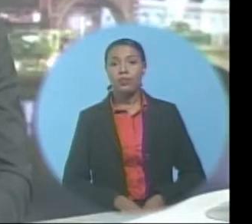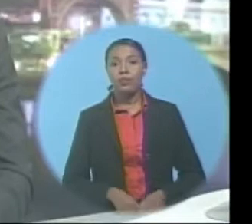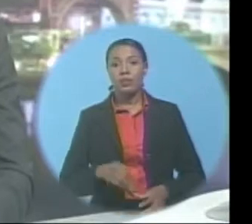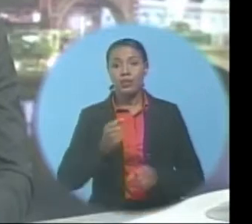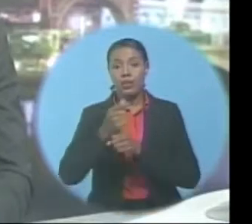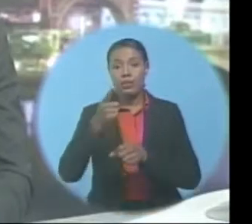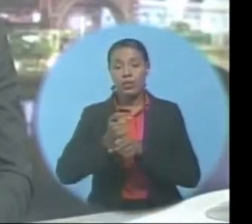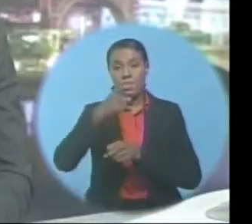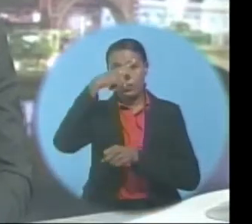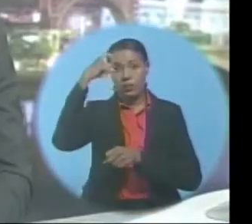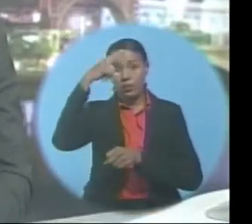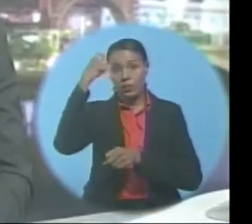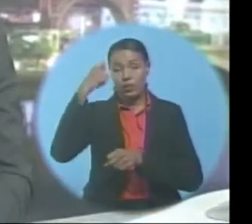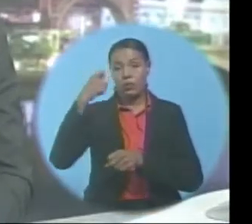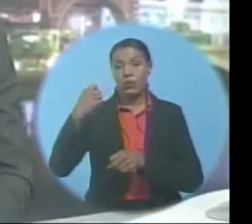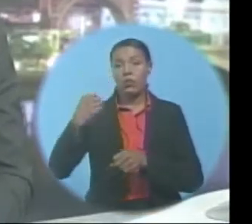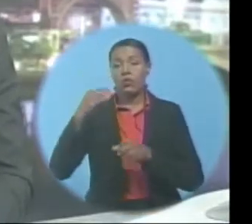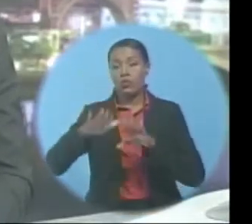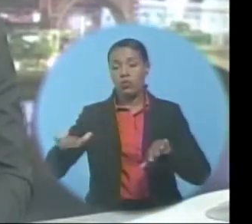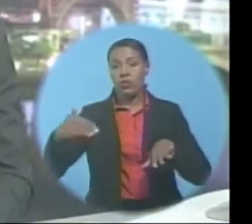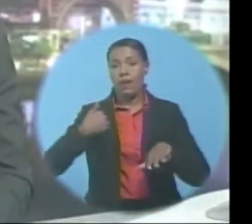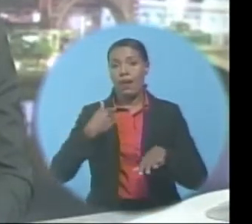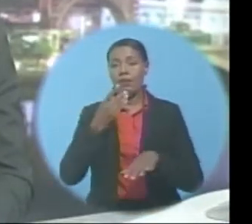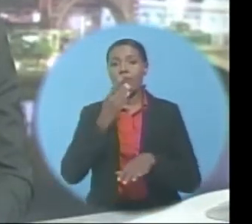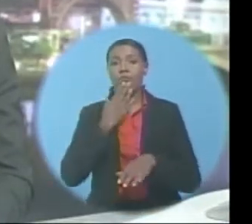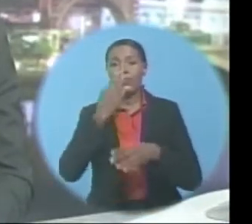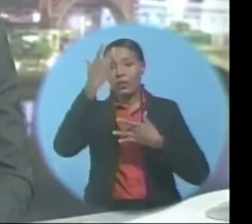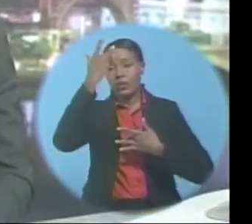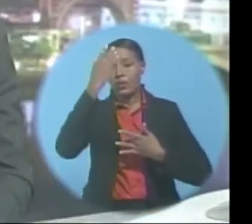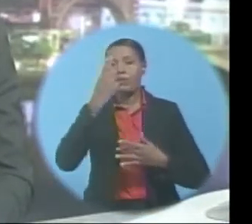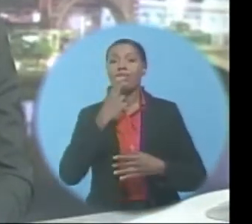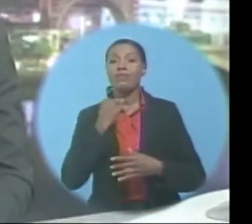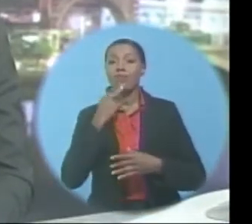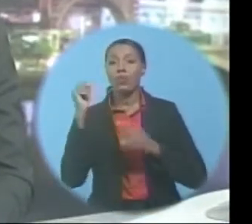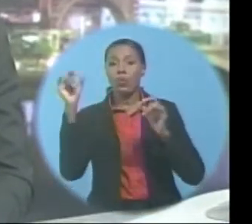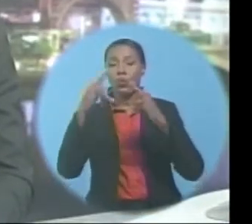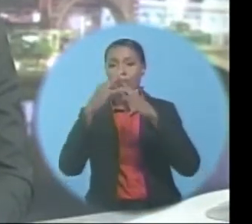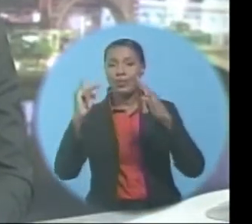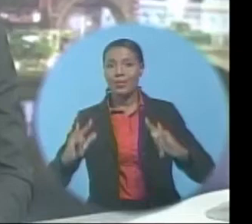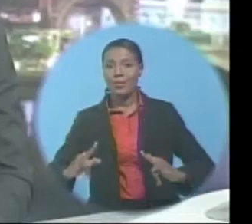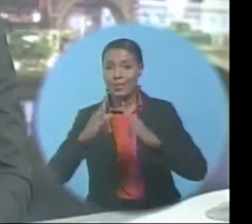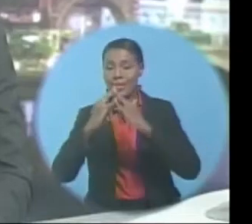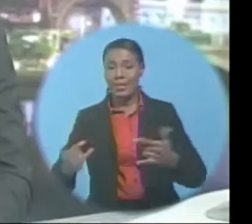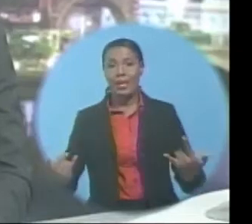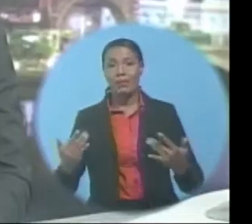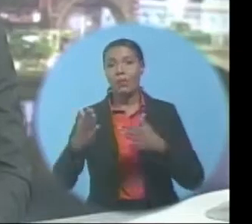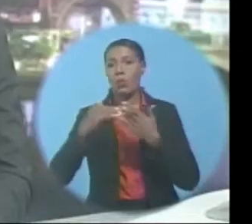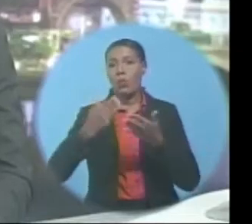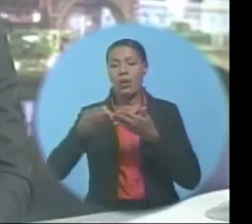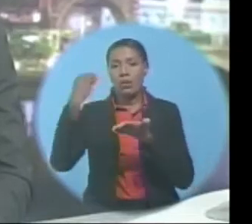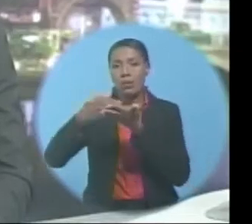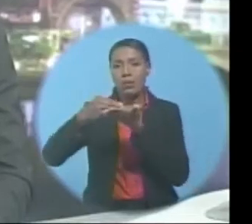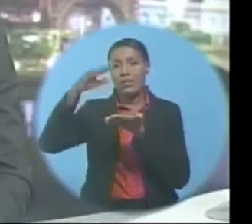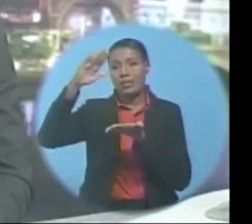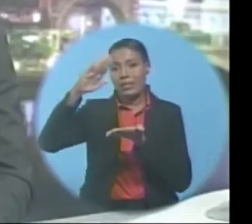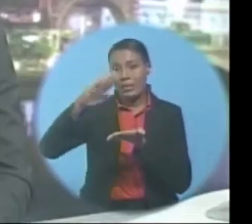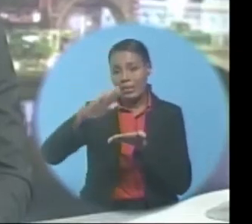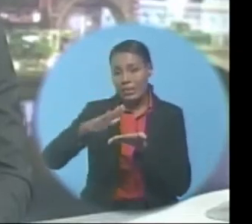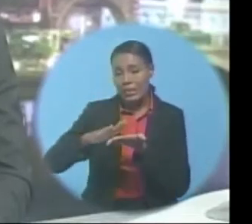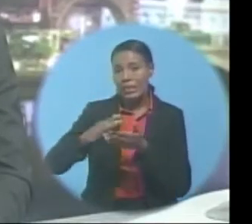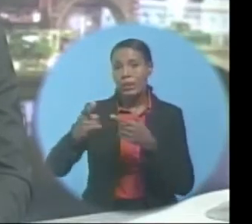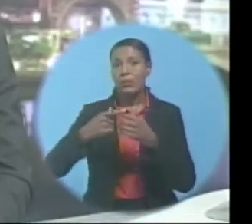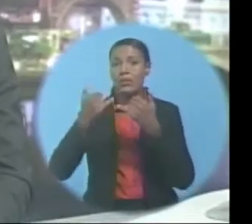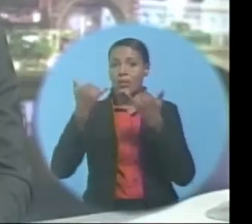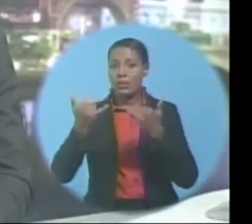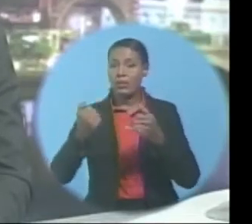Children living with diabetes continue to have a place to turn to each summer, despite reduced funding. This year's edition of